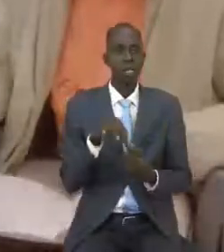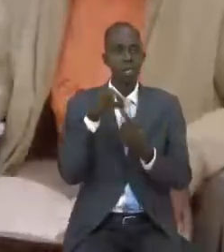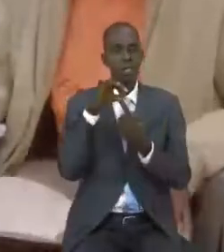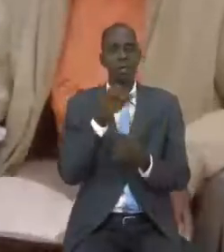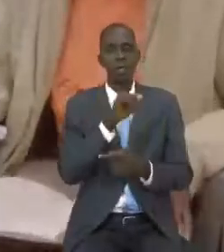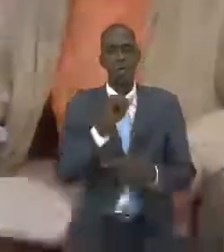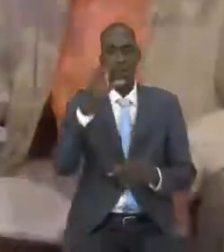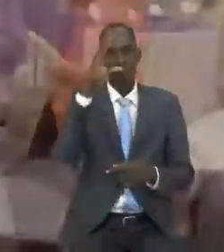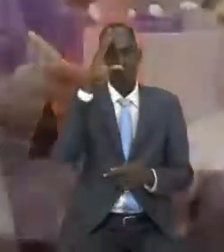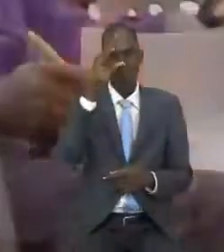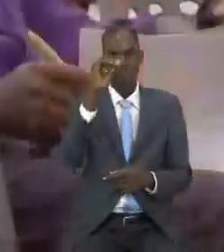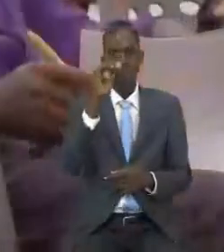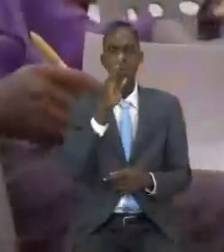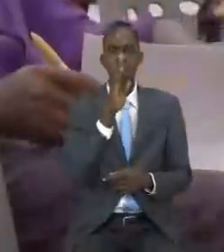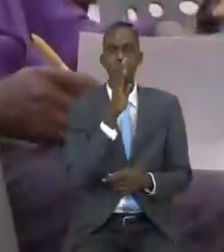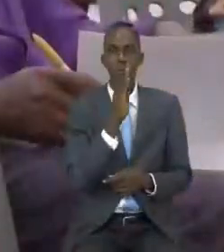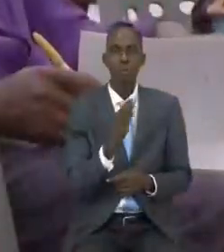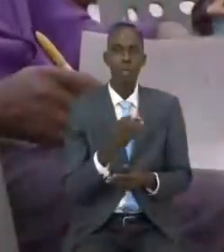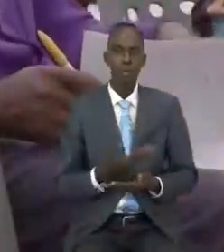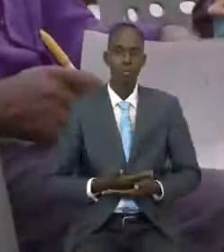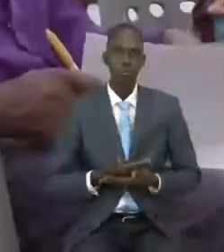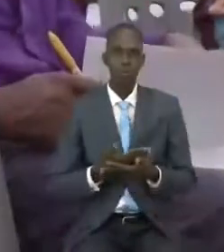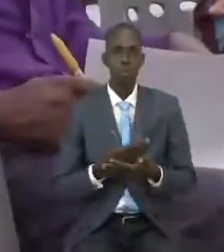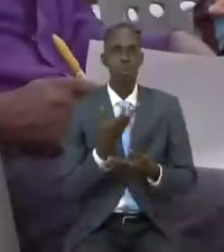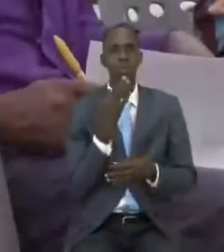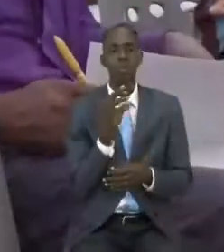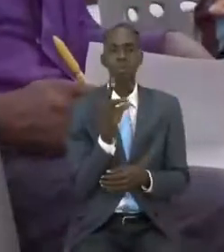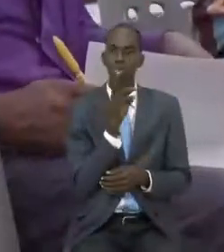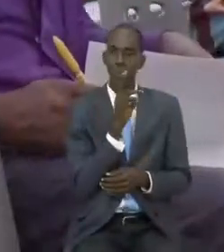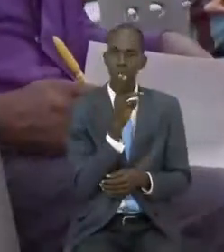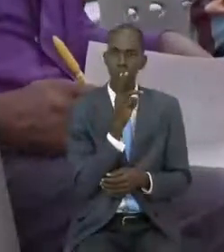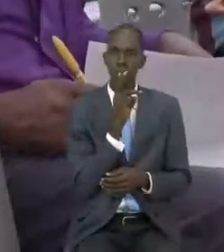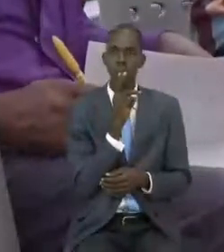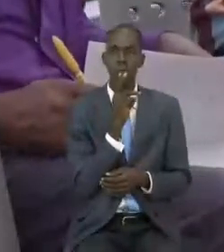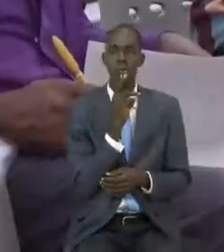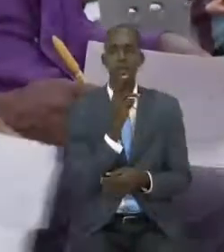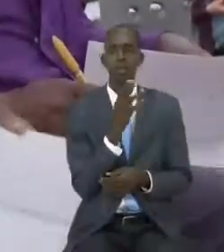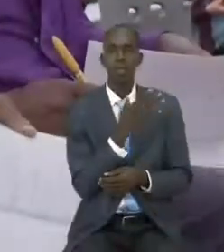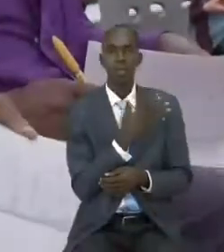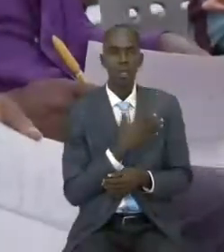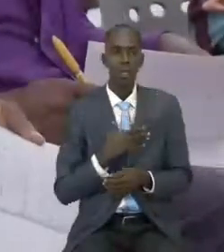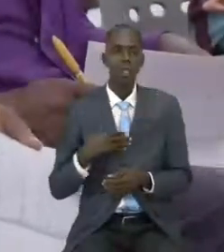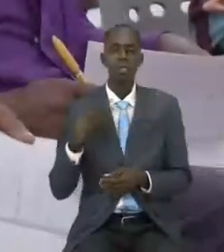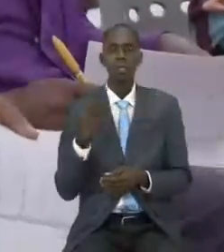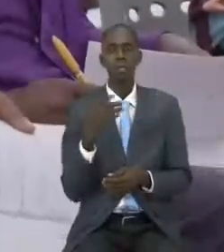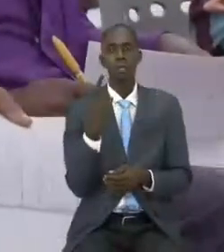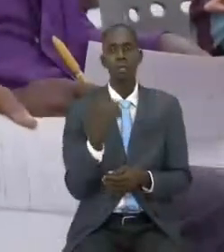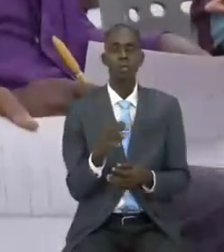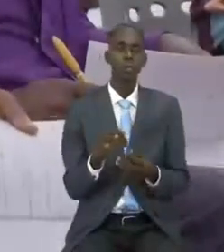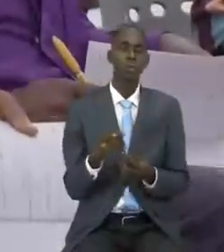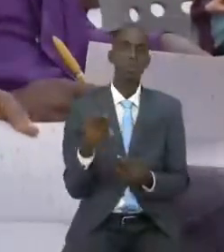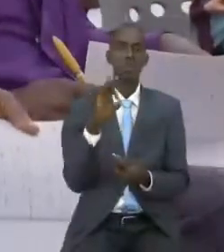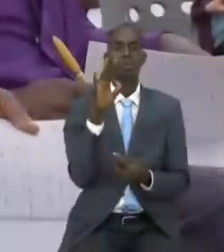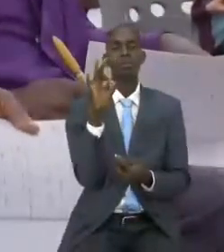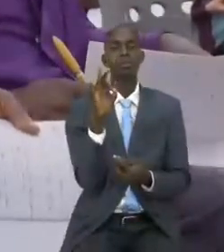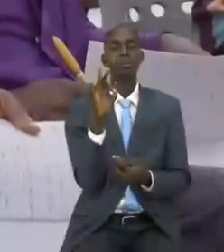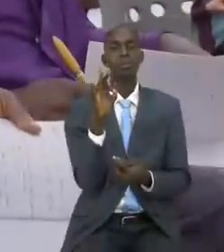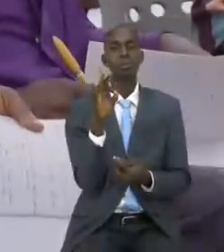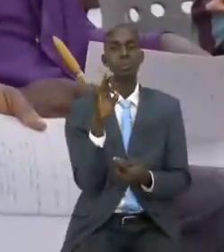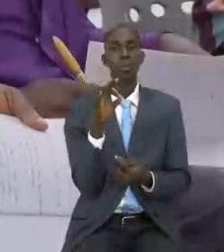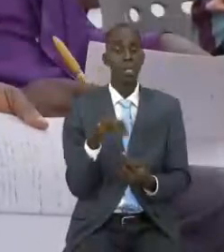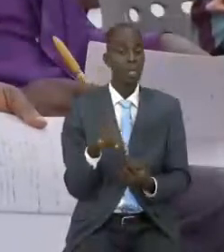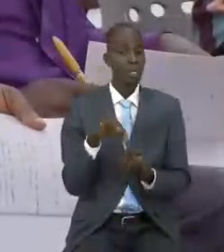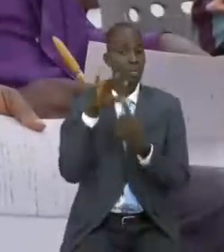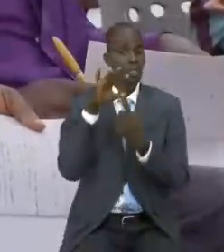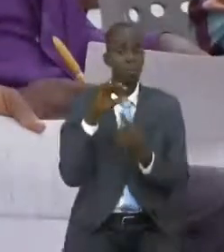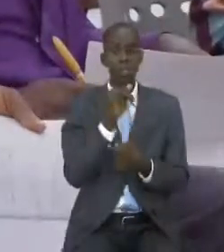man be born of water and of the Spirit. Except a man